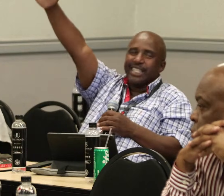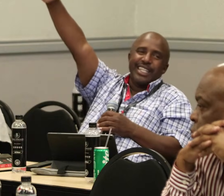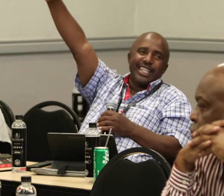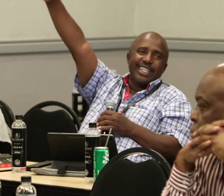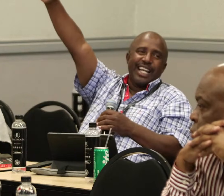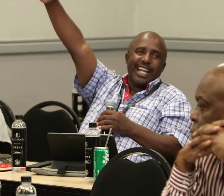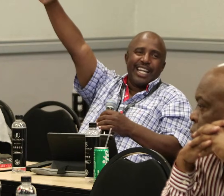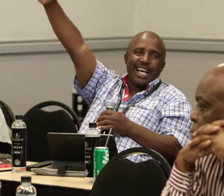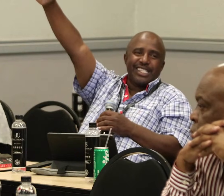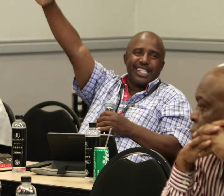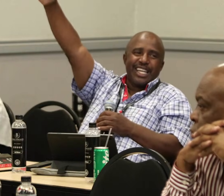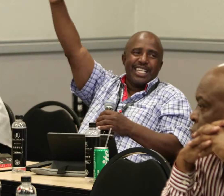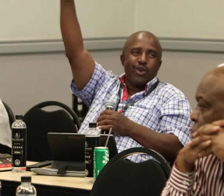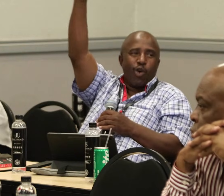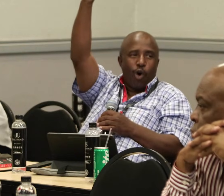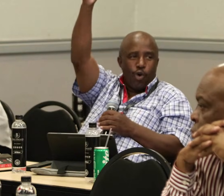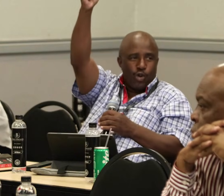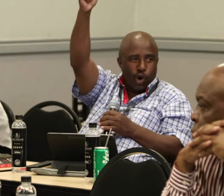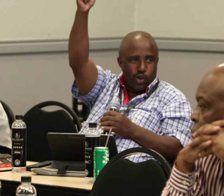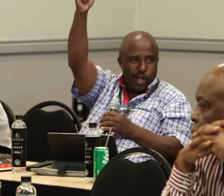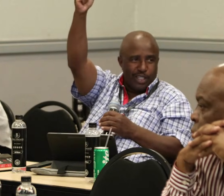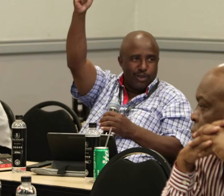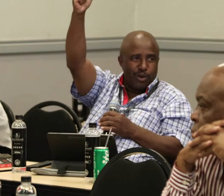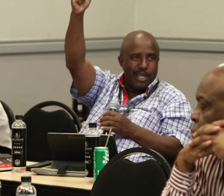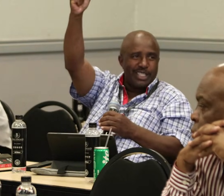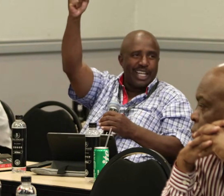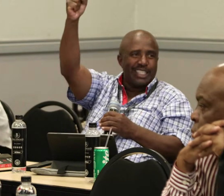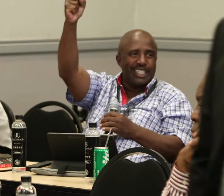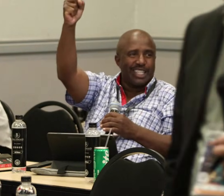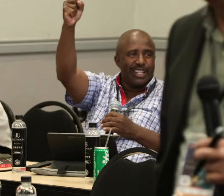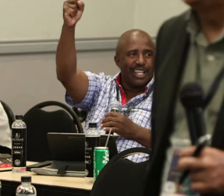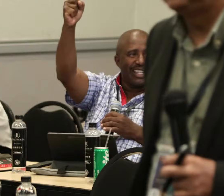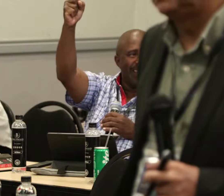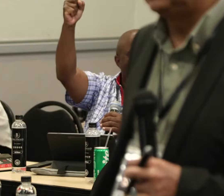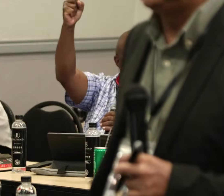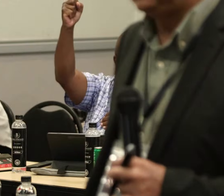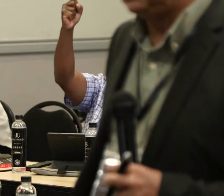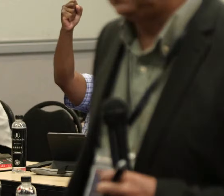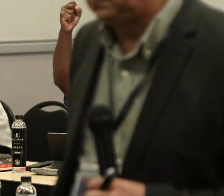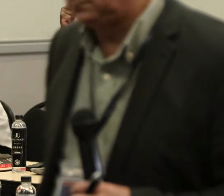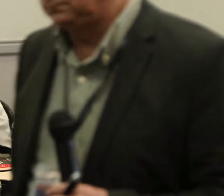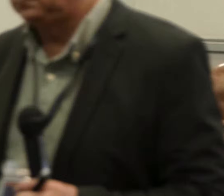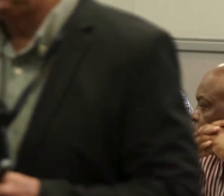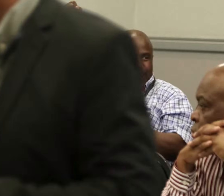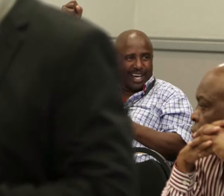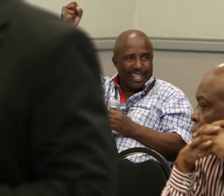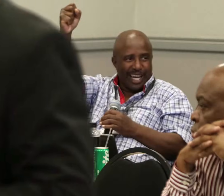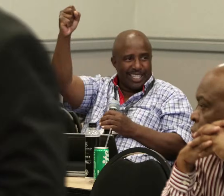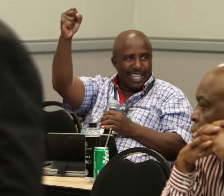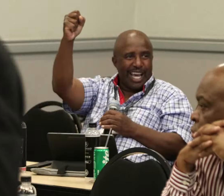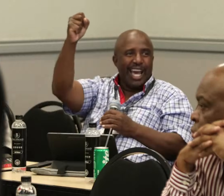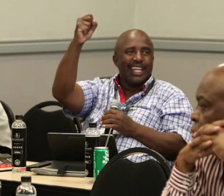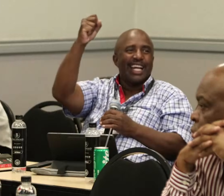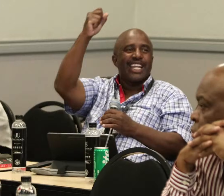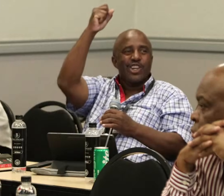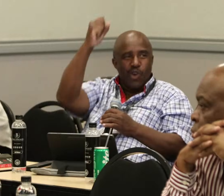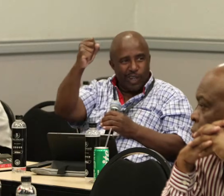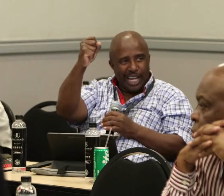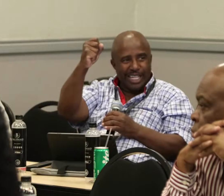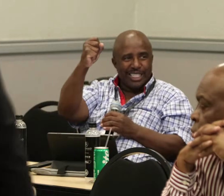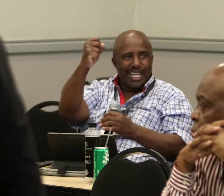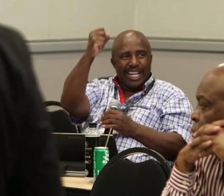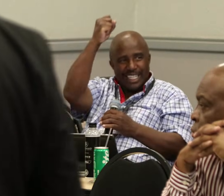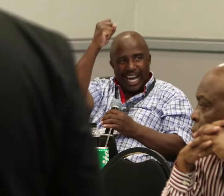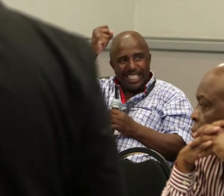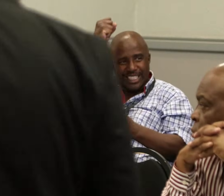releasing the learners, they will hold on to that information until 10-day survey, right? And then they know